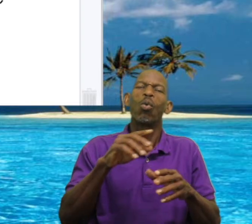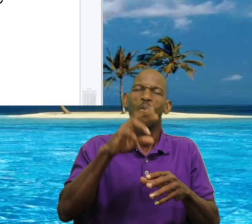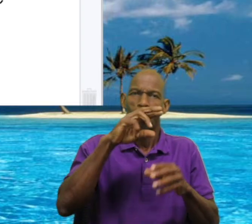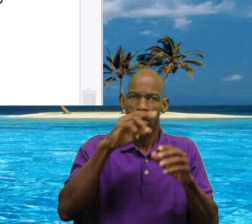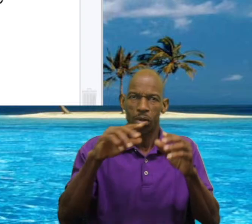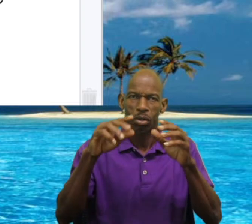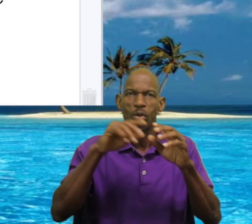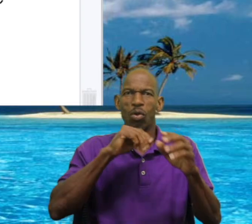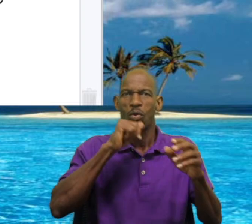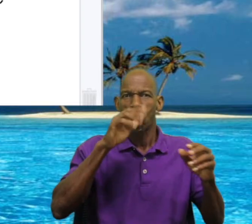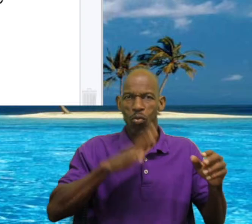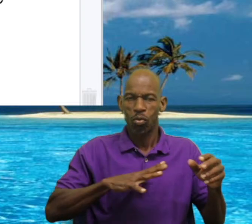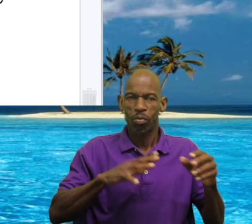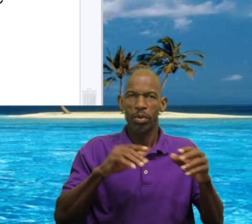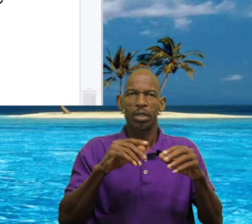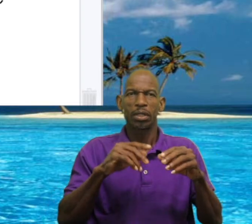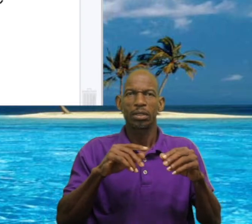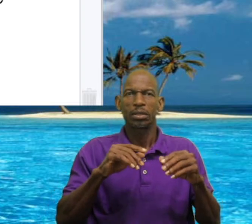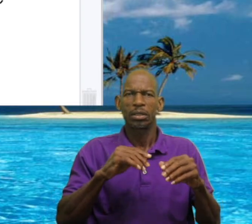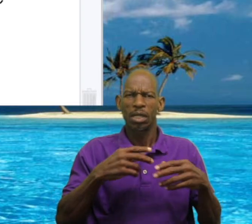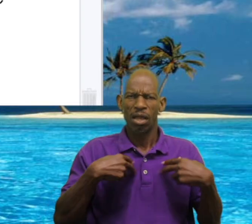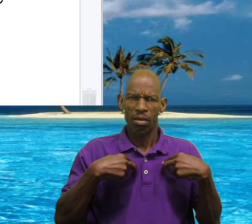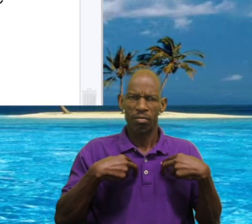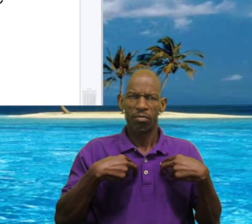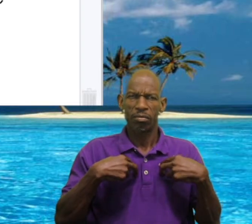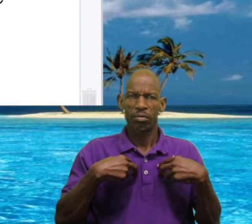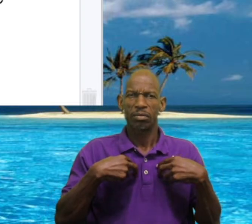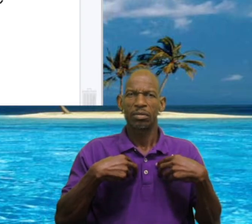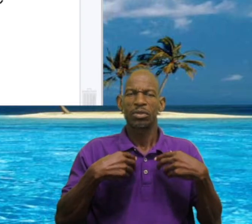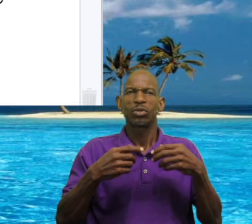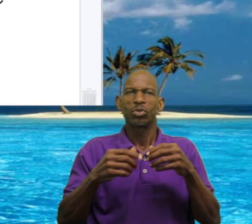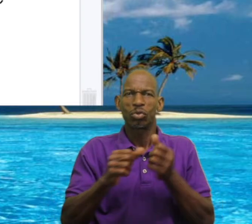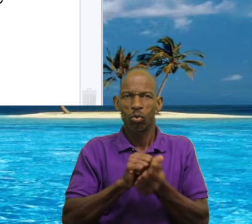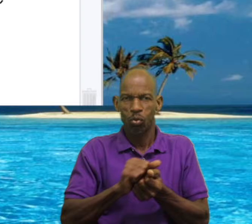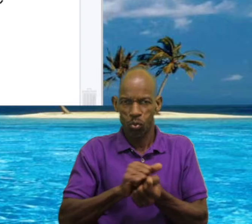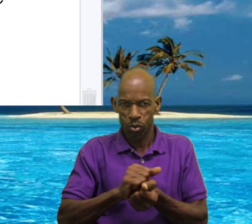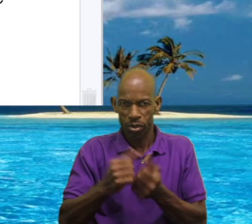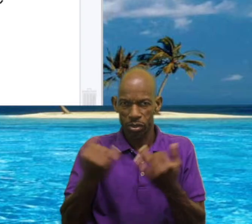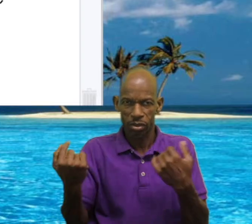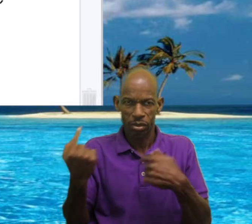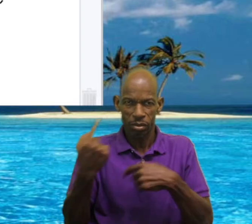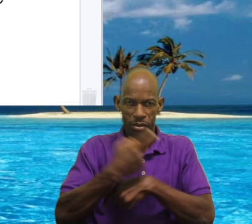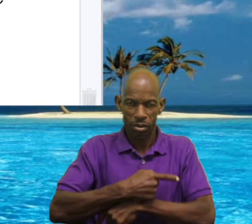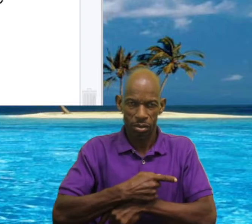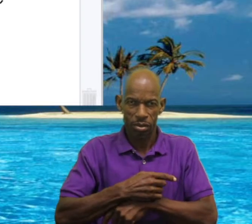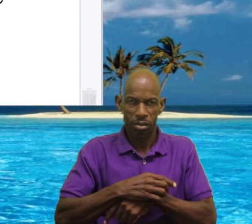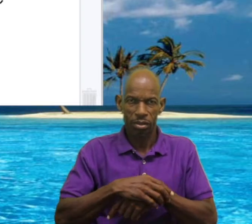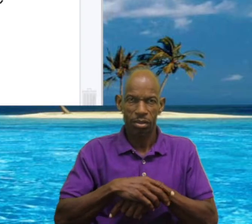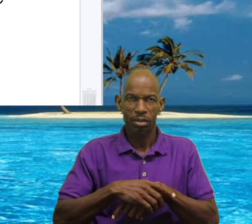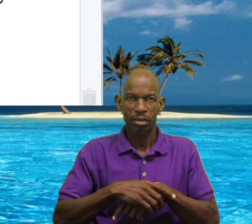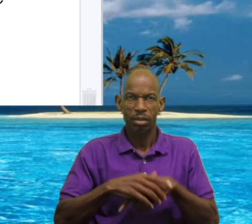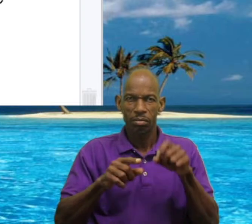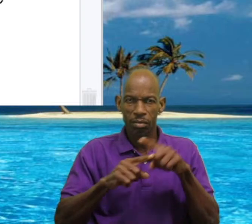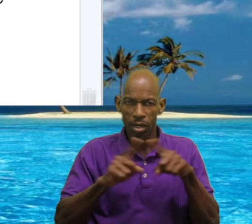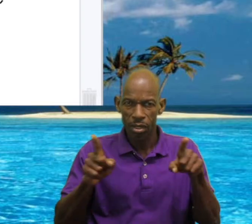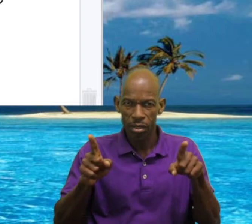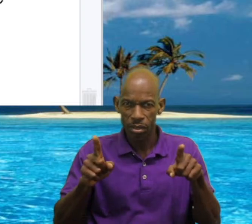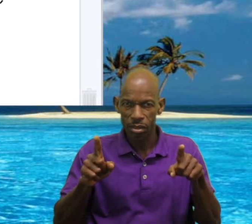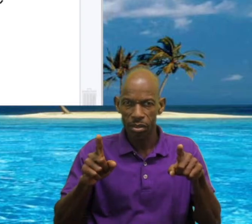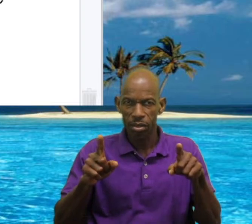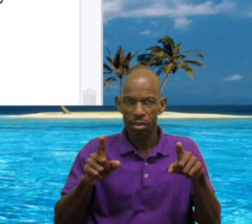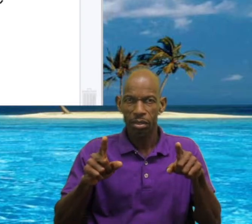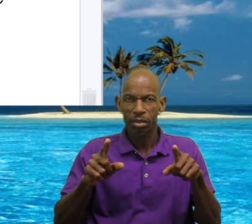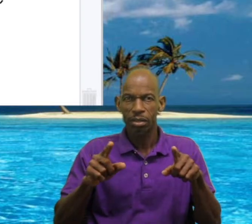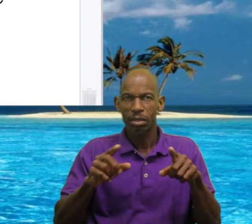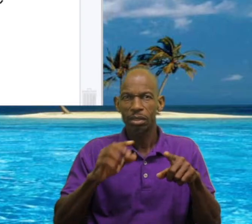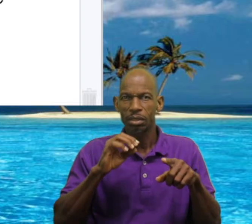woman have to wash today. Okay. The woman have to wash today, but